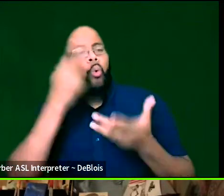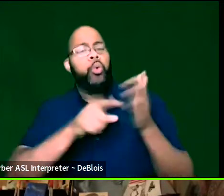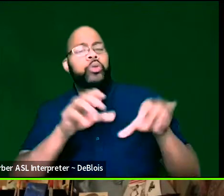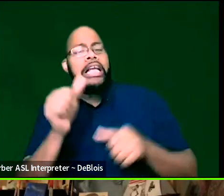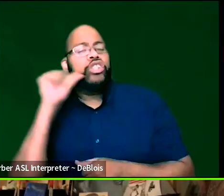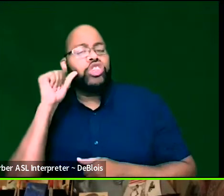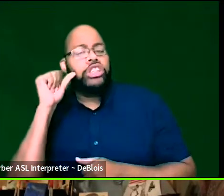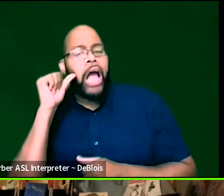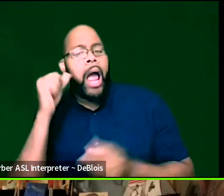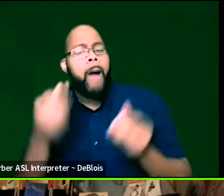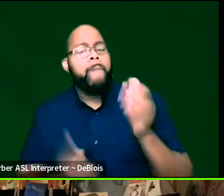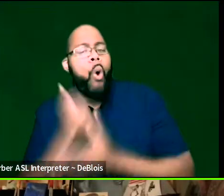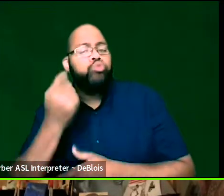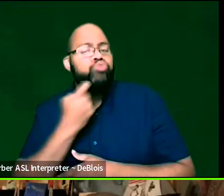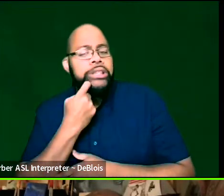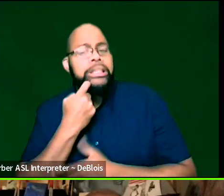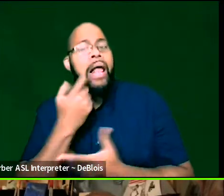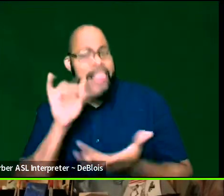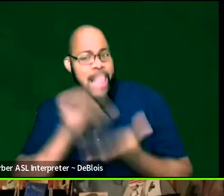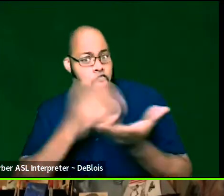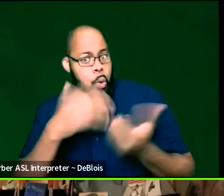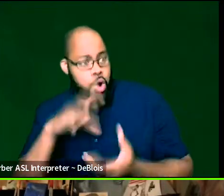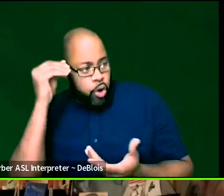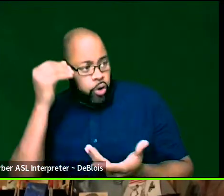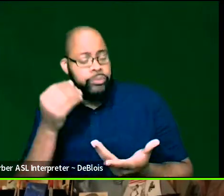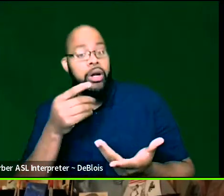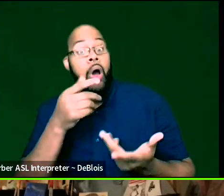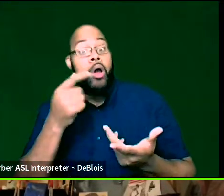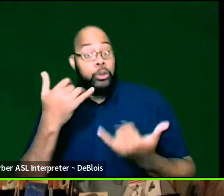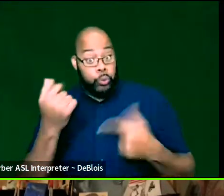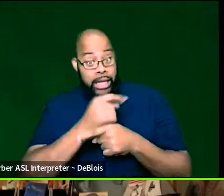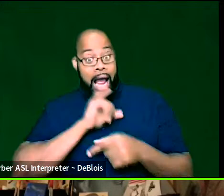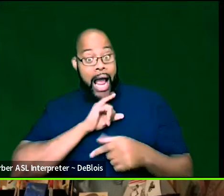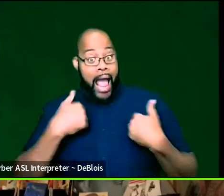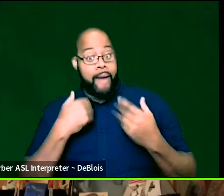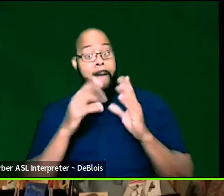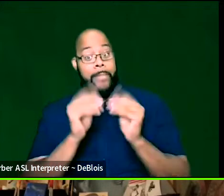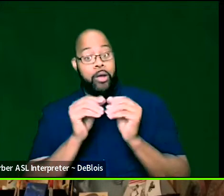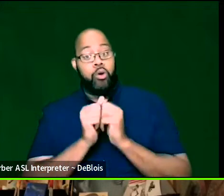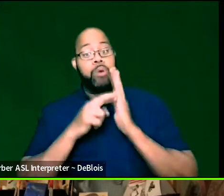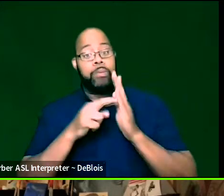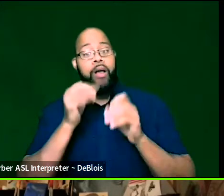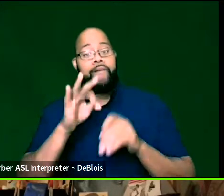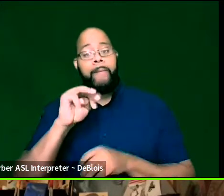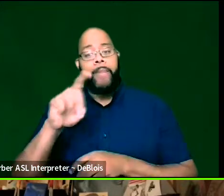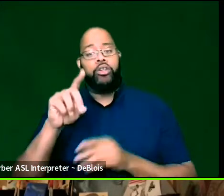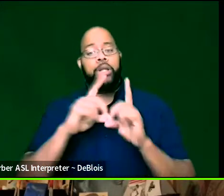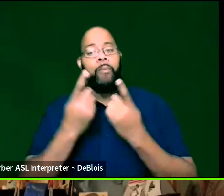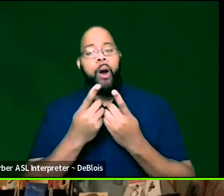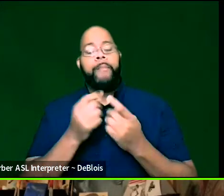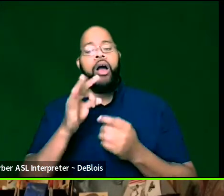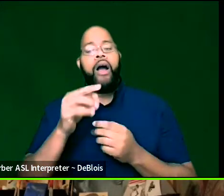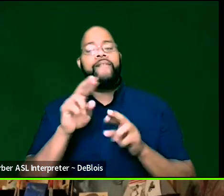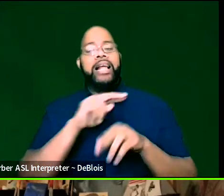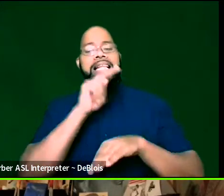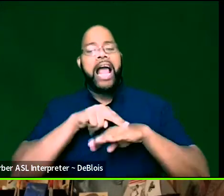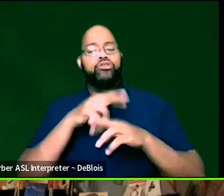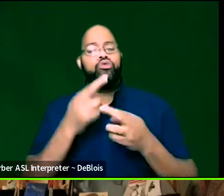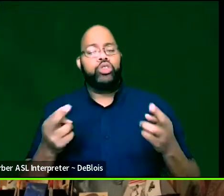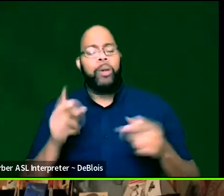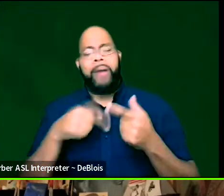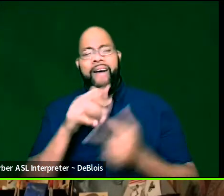yesterday. And let me tell you what I did today. I had a meeting with representatives from the Maryland Department of Natural Resources. It was